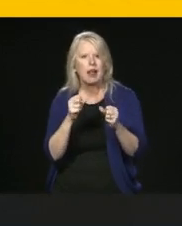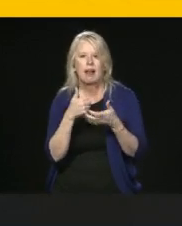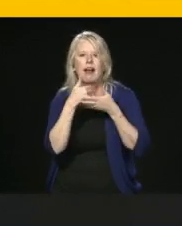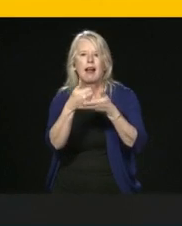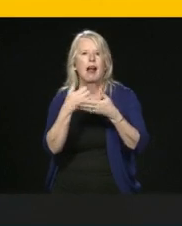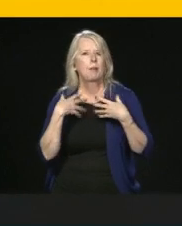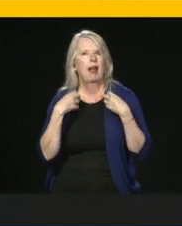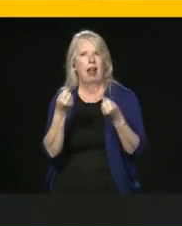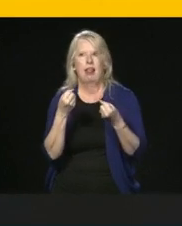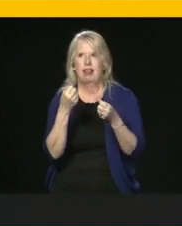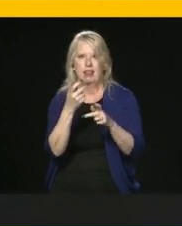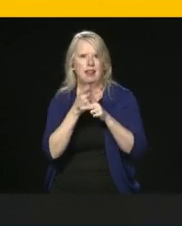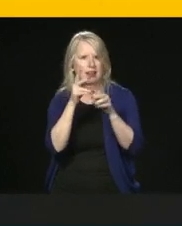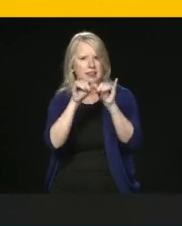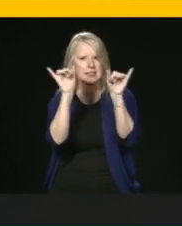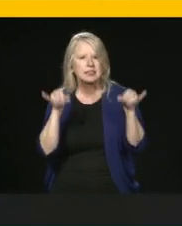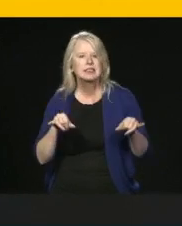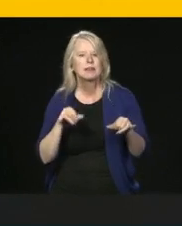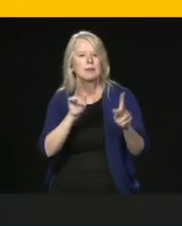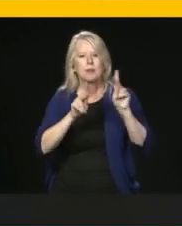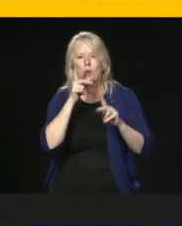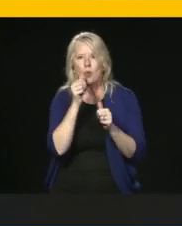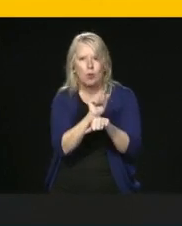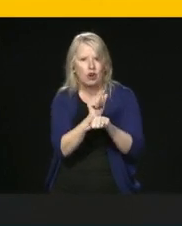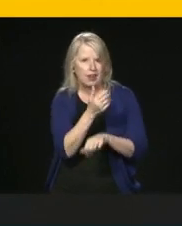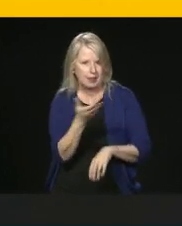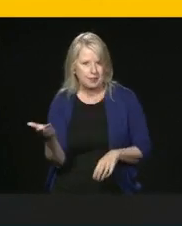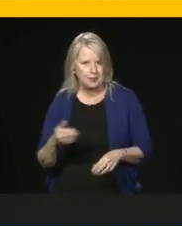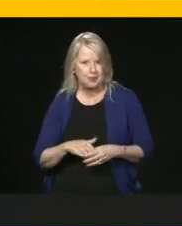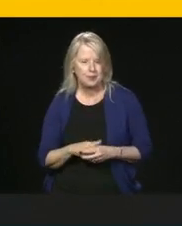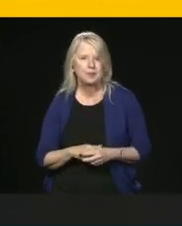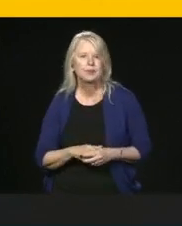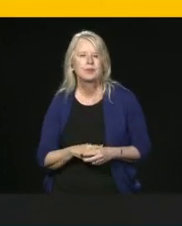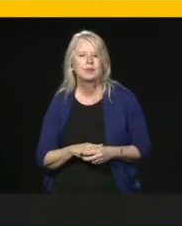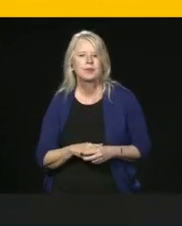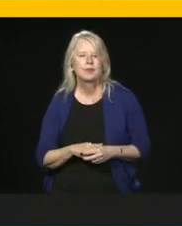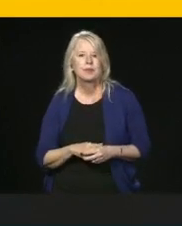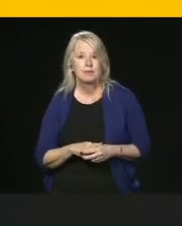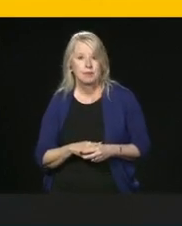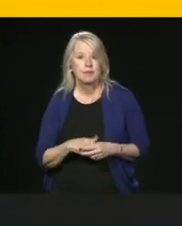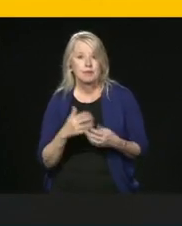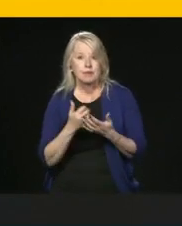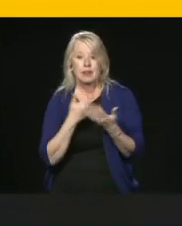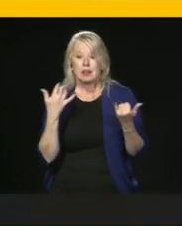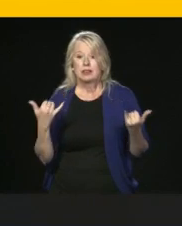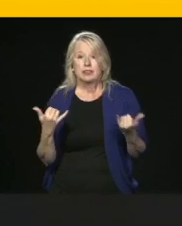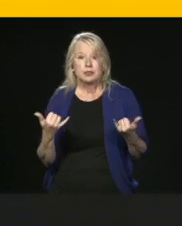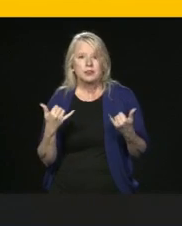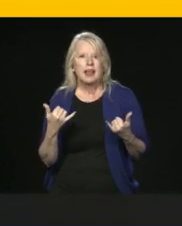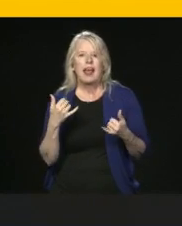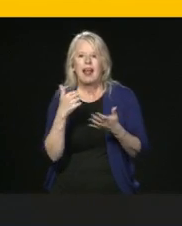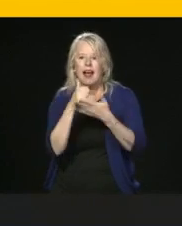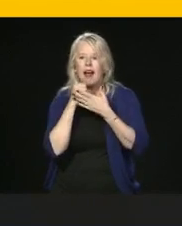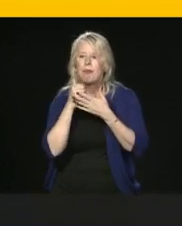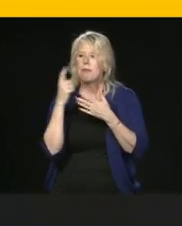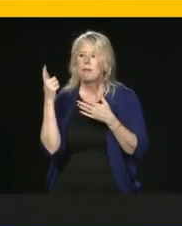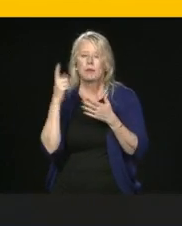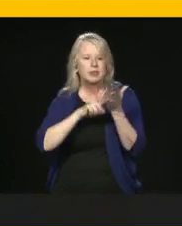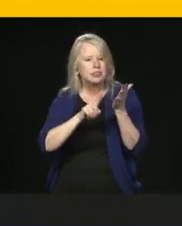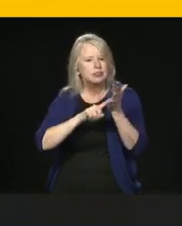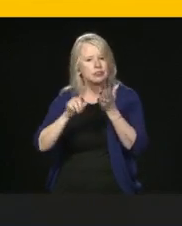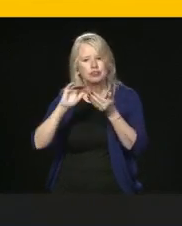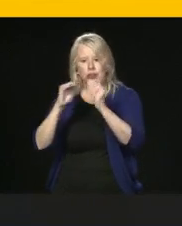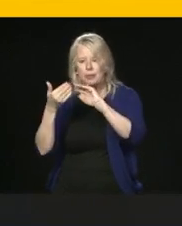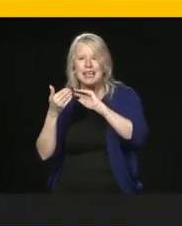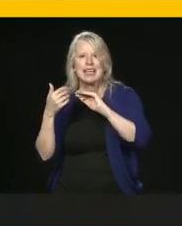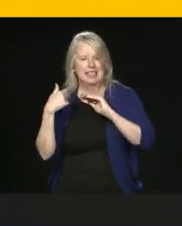workers. Today, and with the help of our industrial base and research community, we will do exactly that. Merci beaucoup.